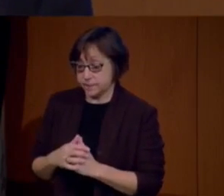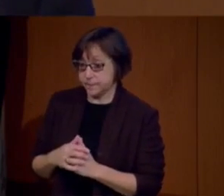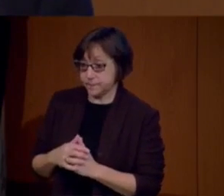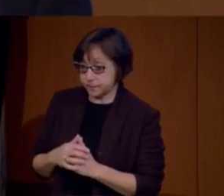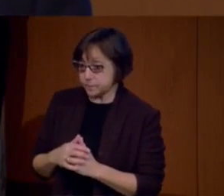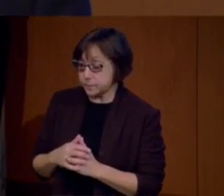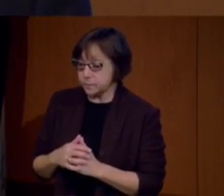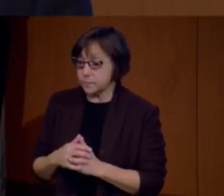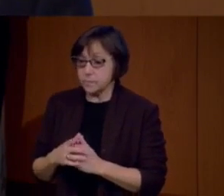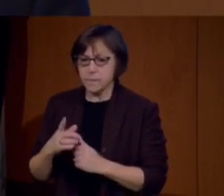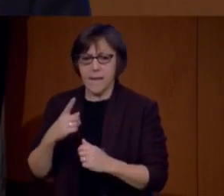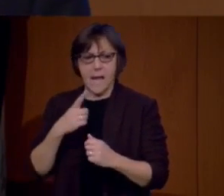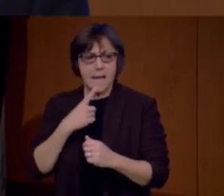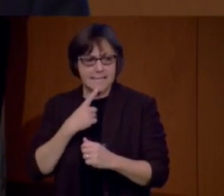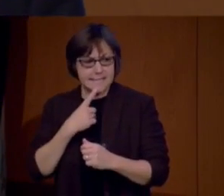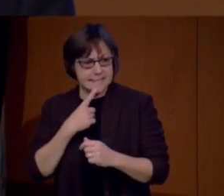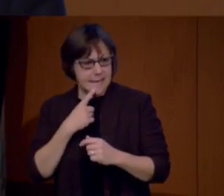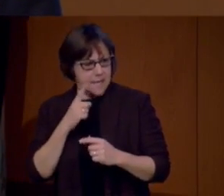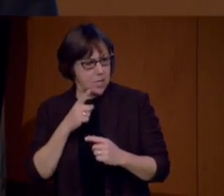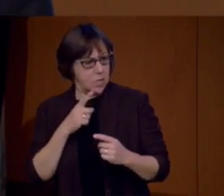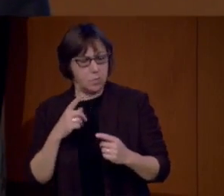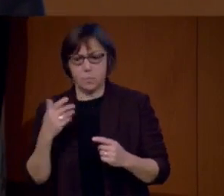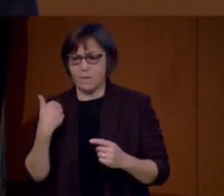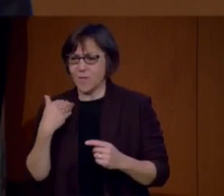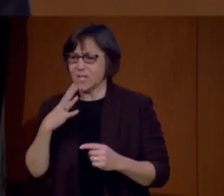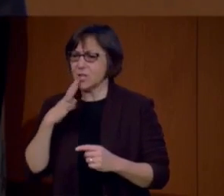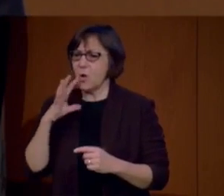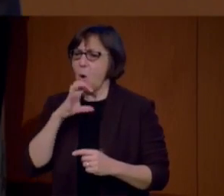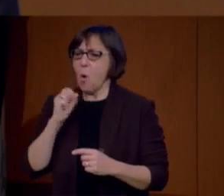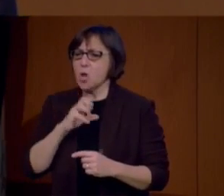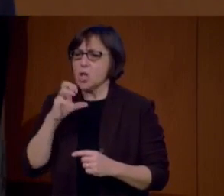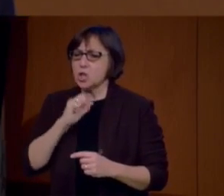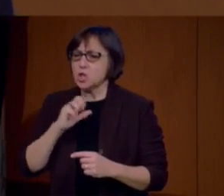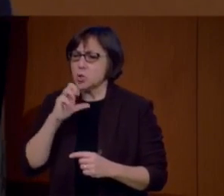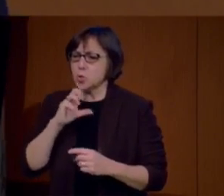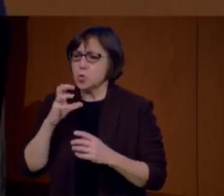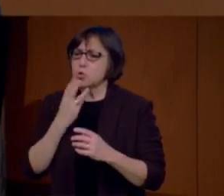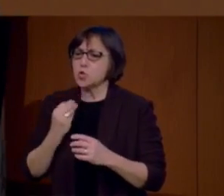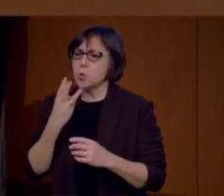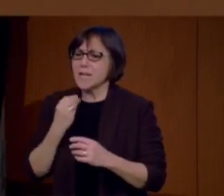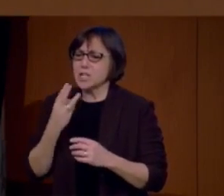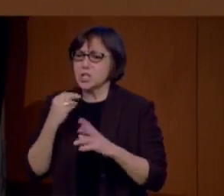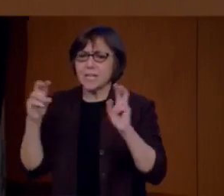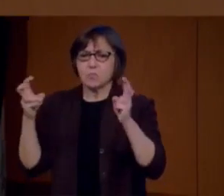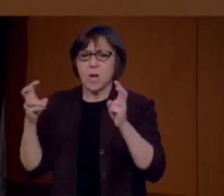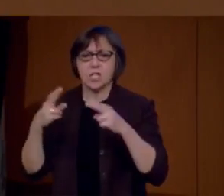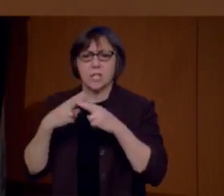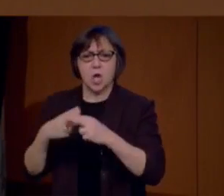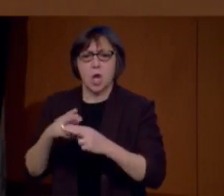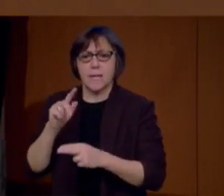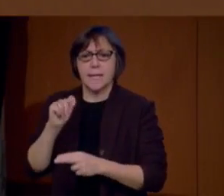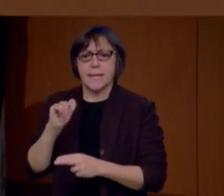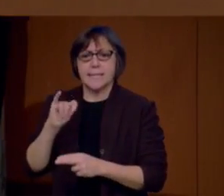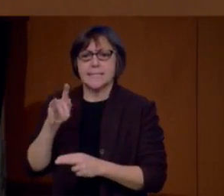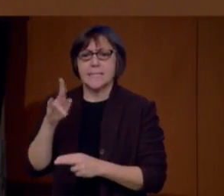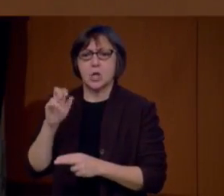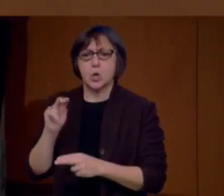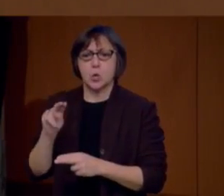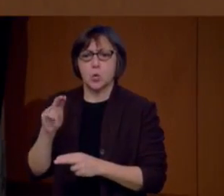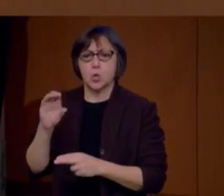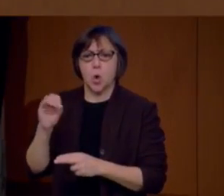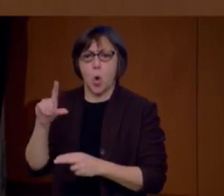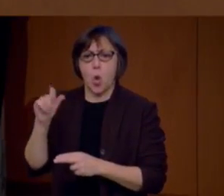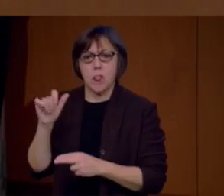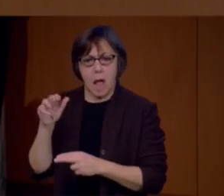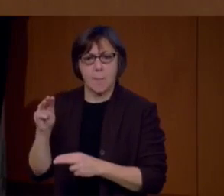I said to Vera earlier, I said there's that old Jewish expression, tikkun olam, right? That's what the Ruderman Family